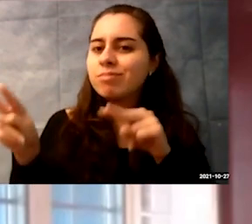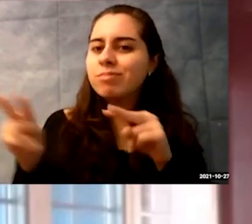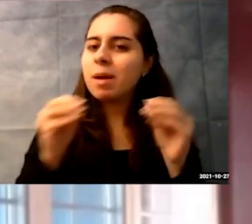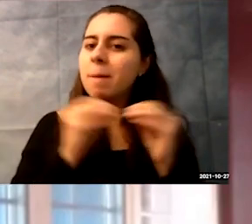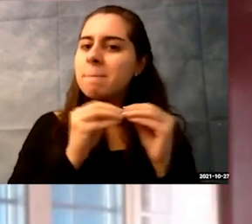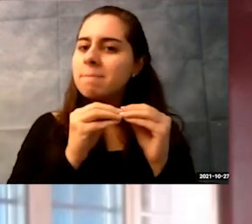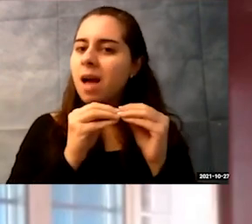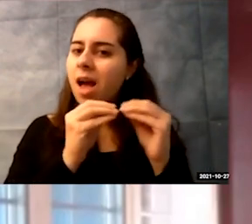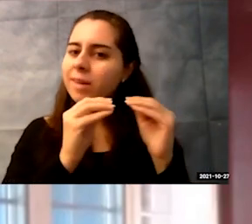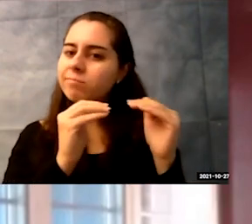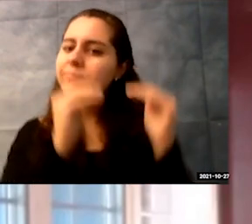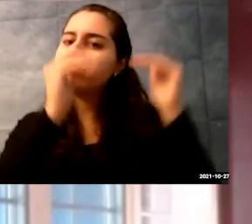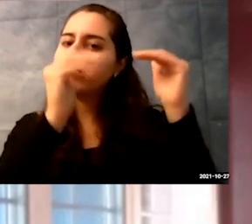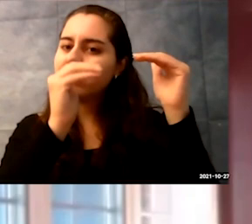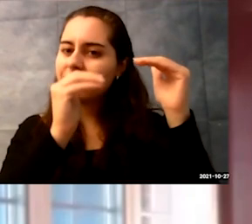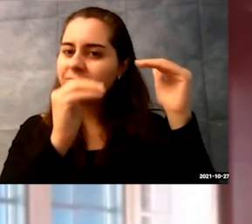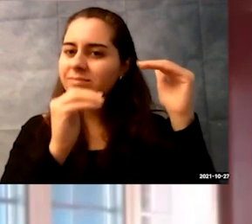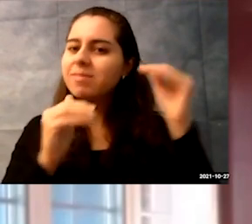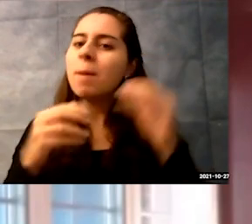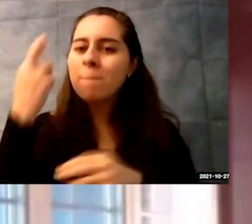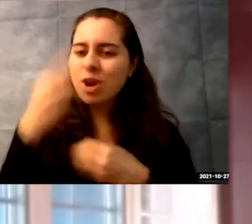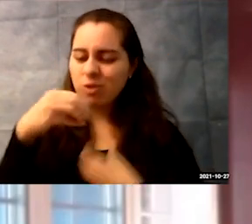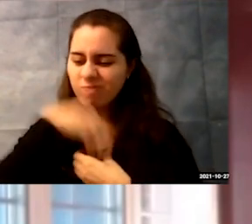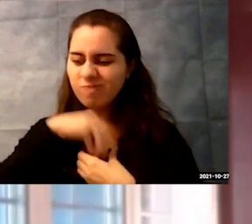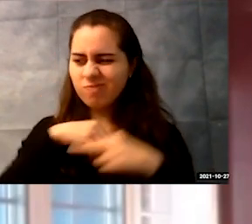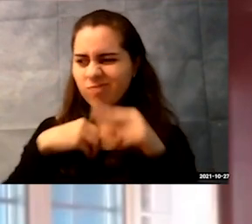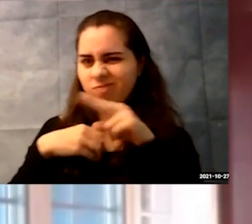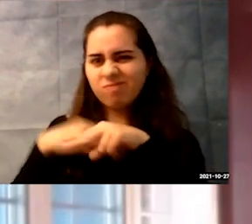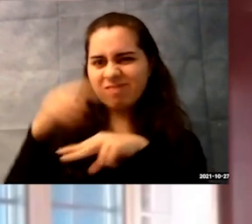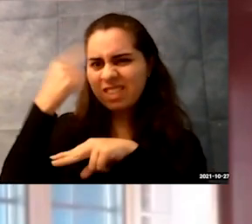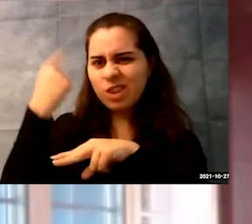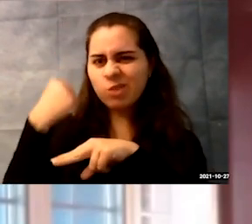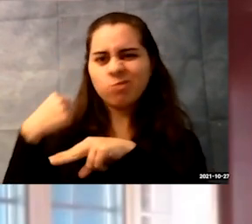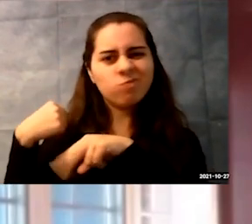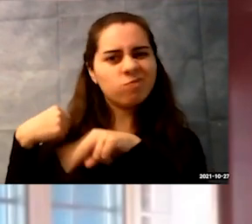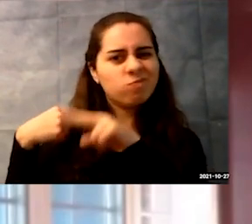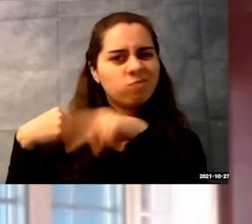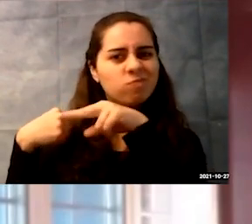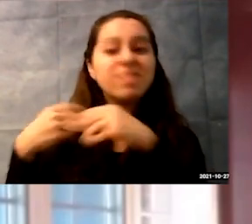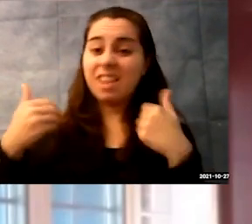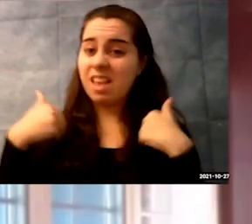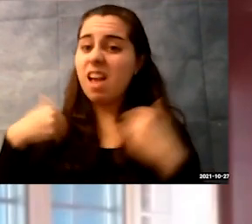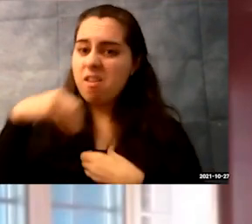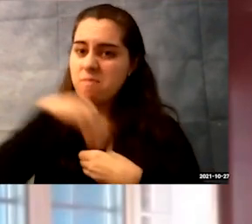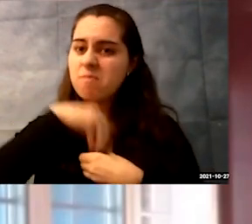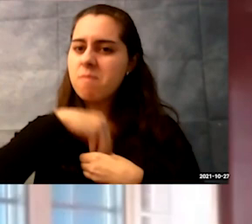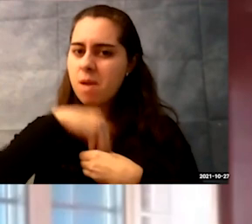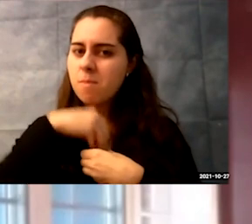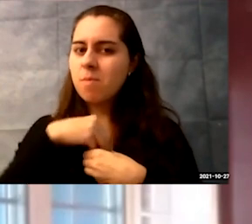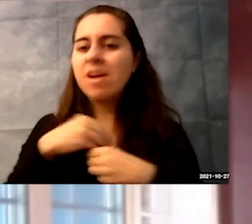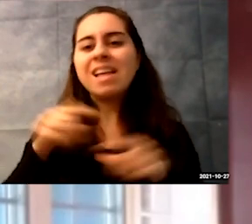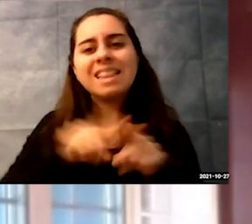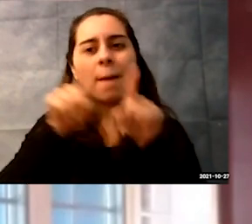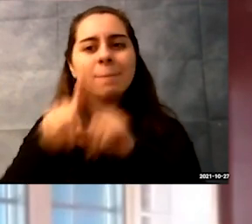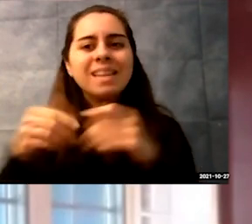MPI or PSP. So that I think that there were biases that were, and there were class differences. See, because understand